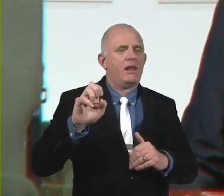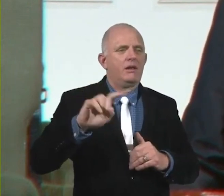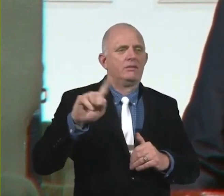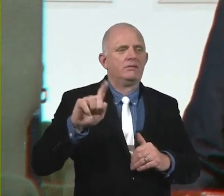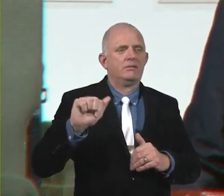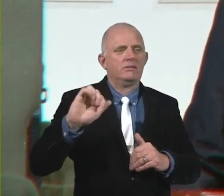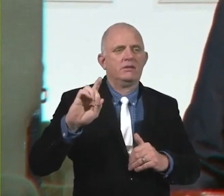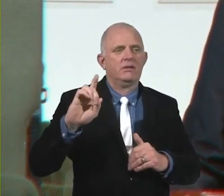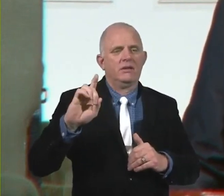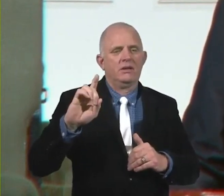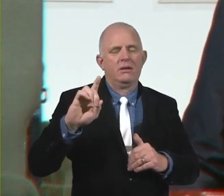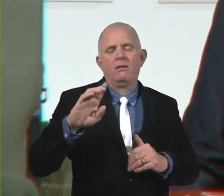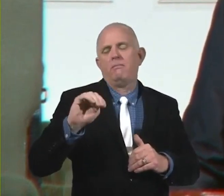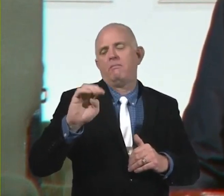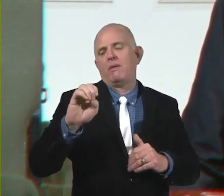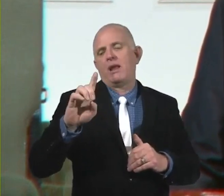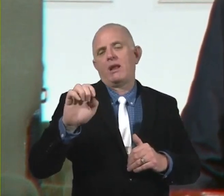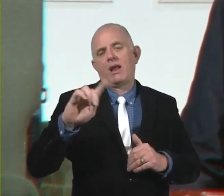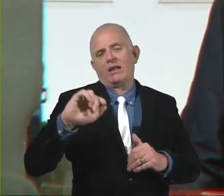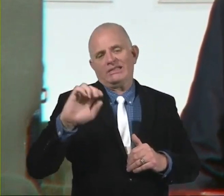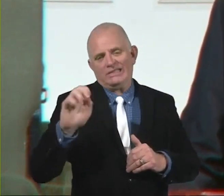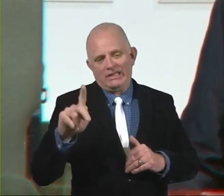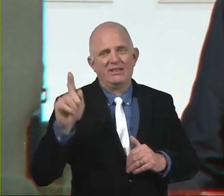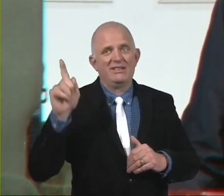You know why? He's just better.